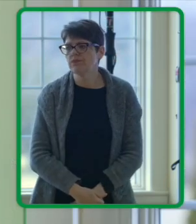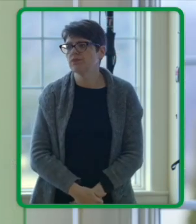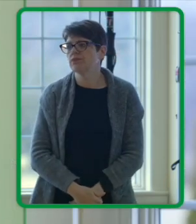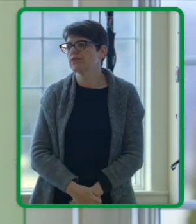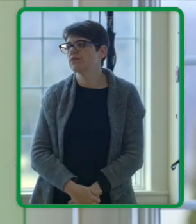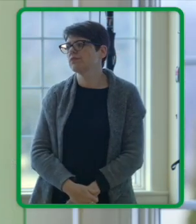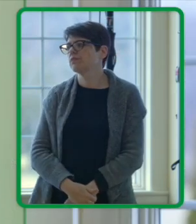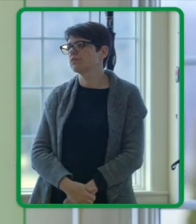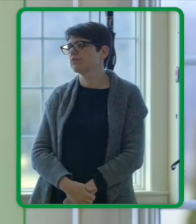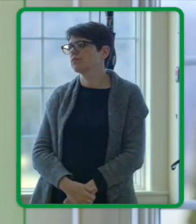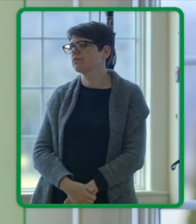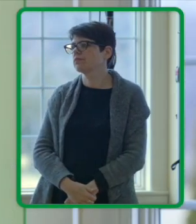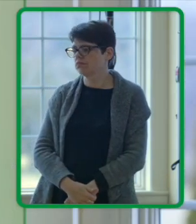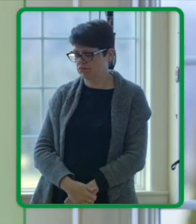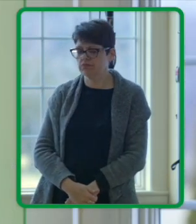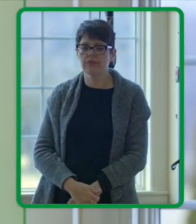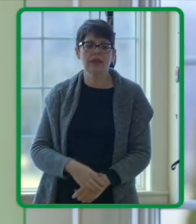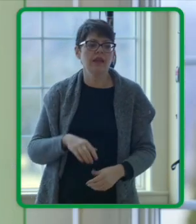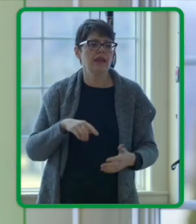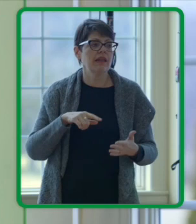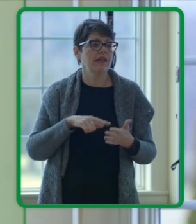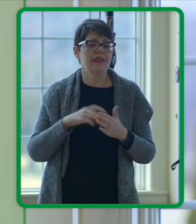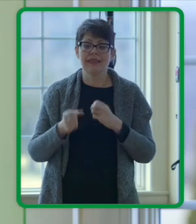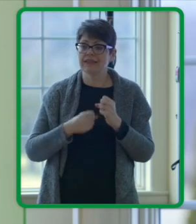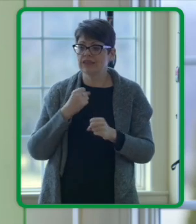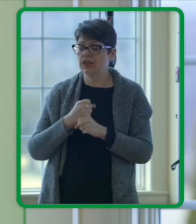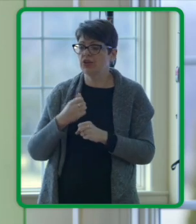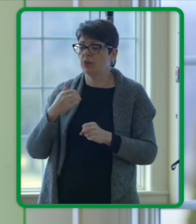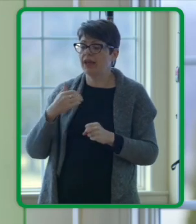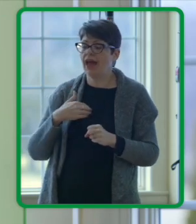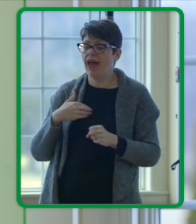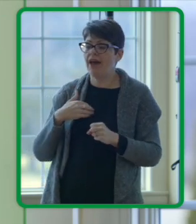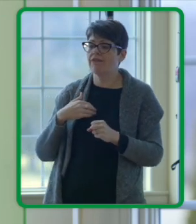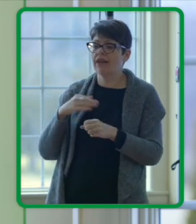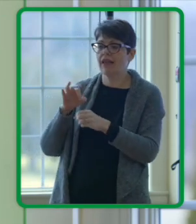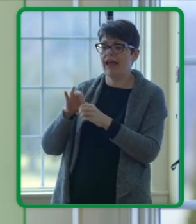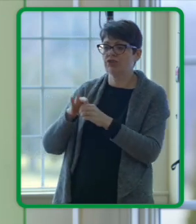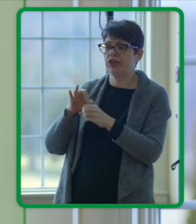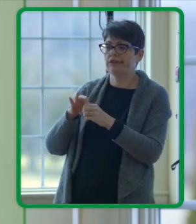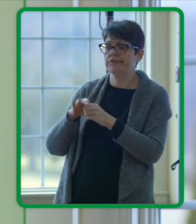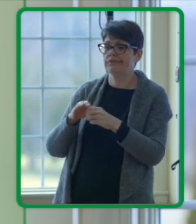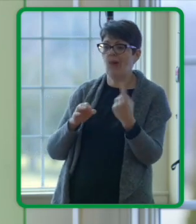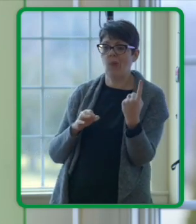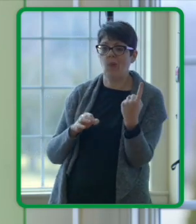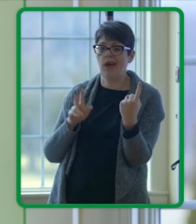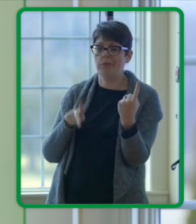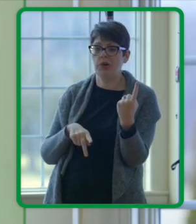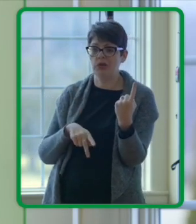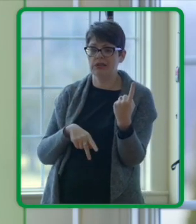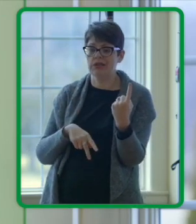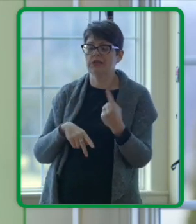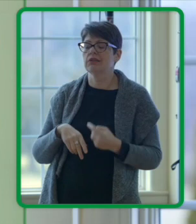you. This year, we have an uncontested election for the 4 openings